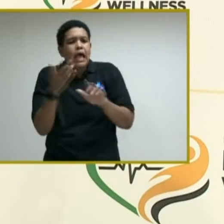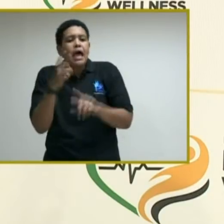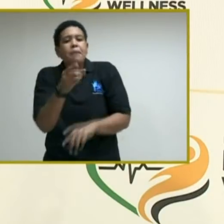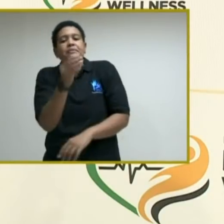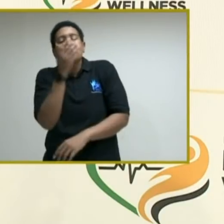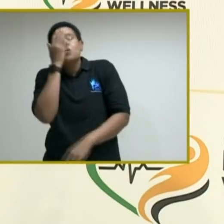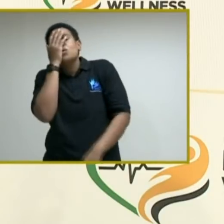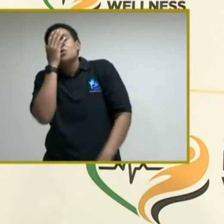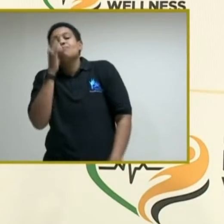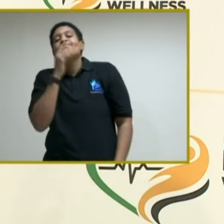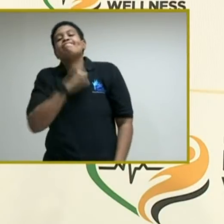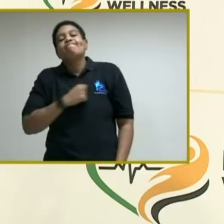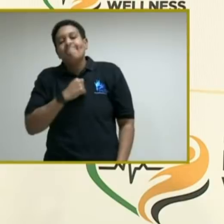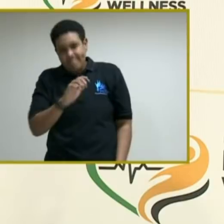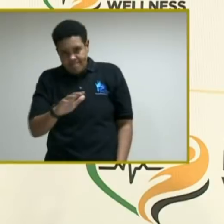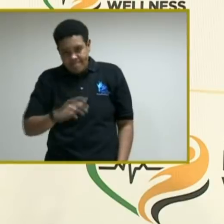time,